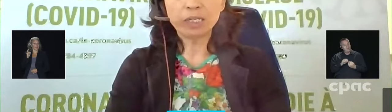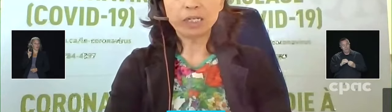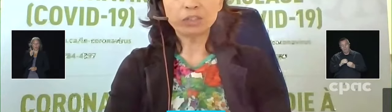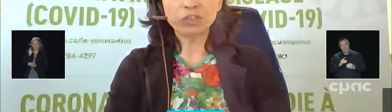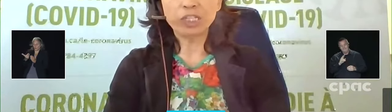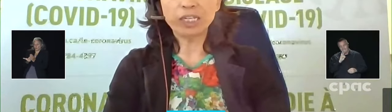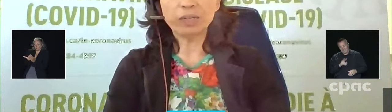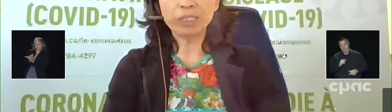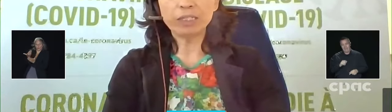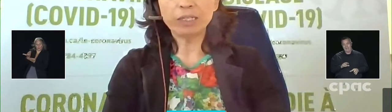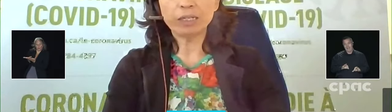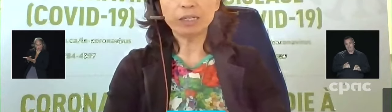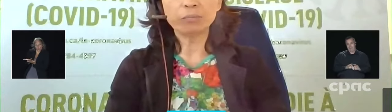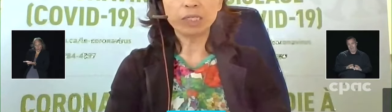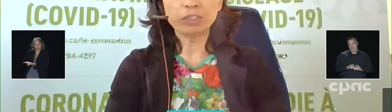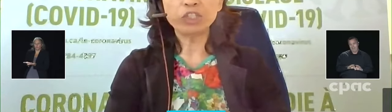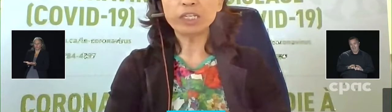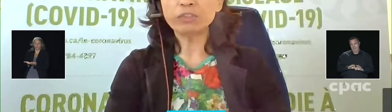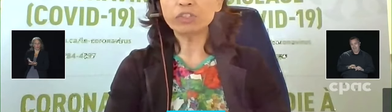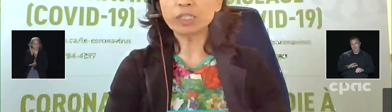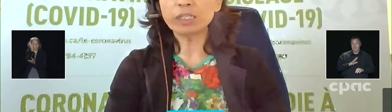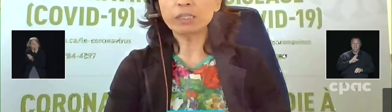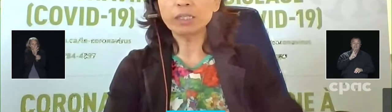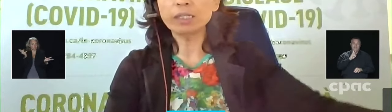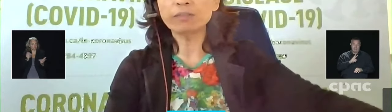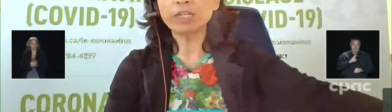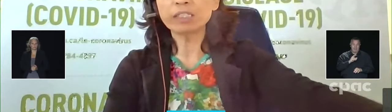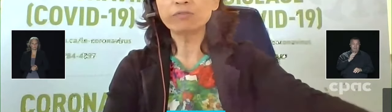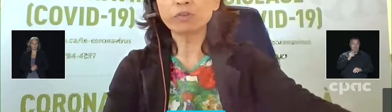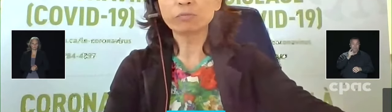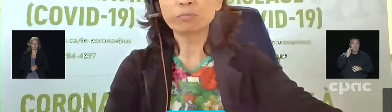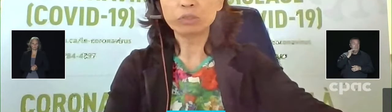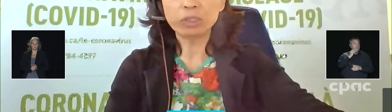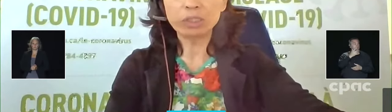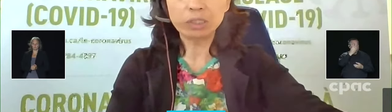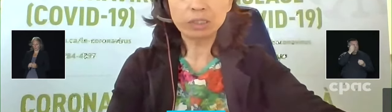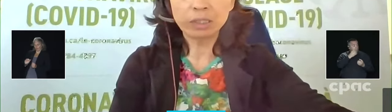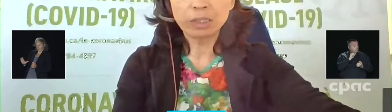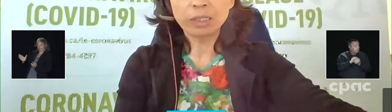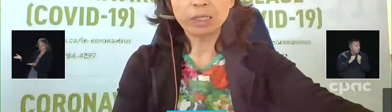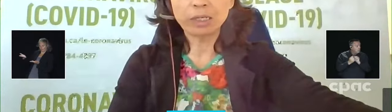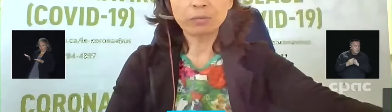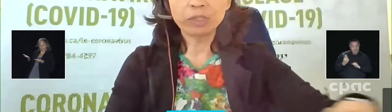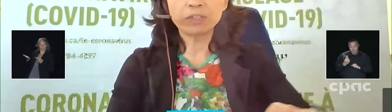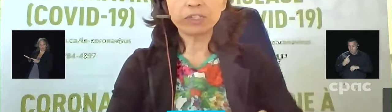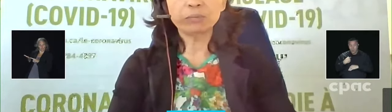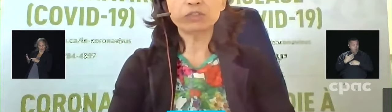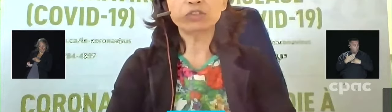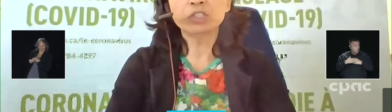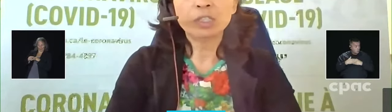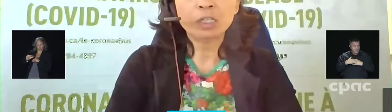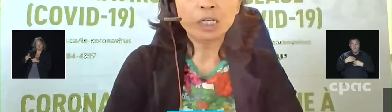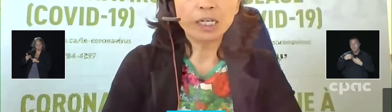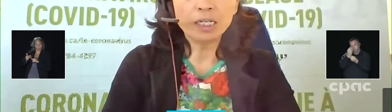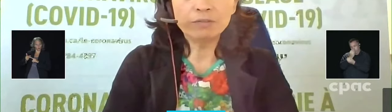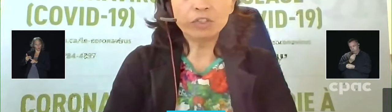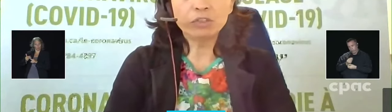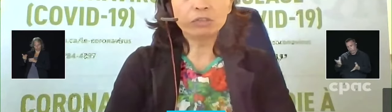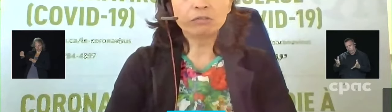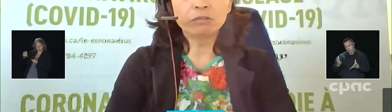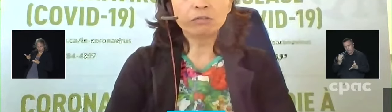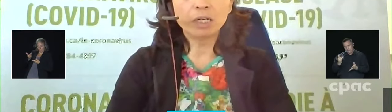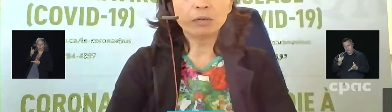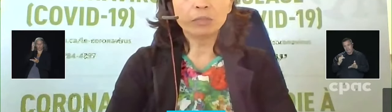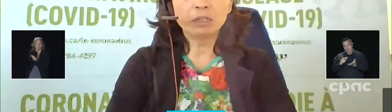everyone should there be a change in the advice for boosters. We're very much